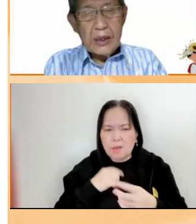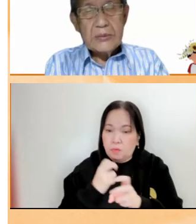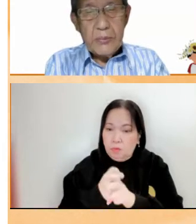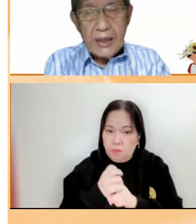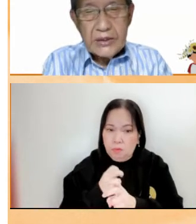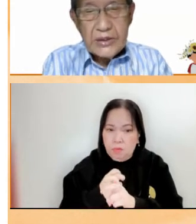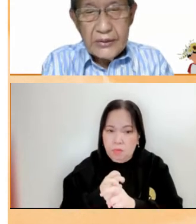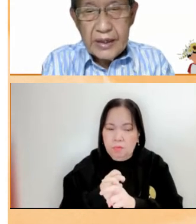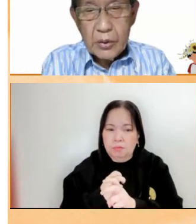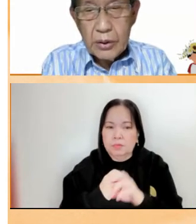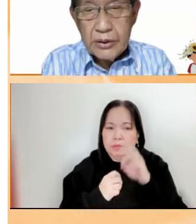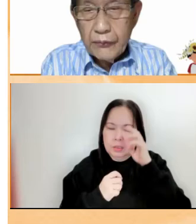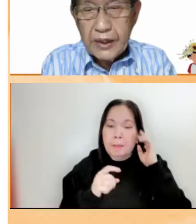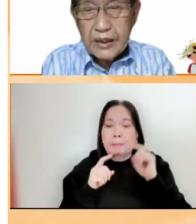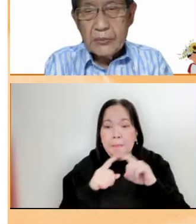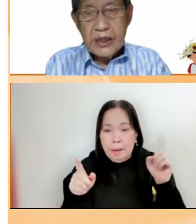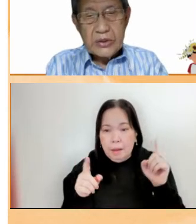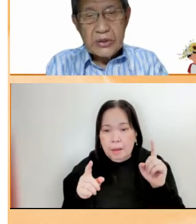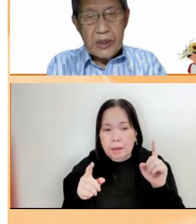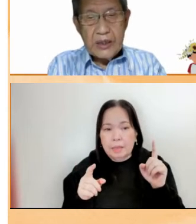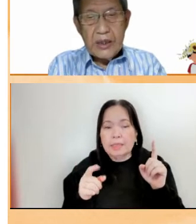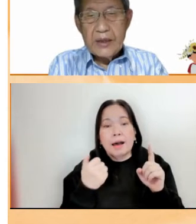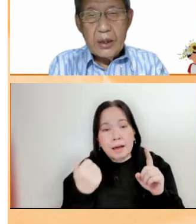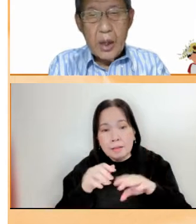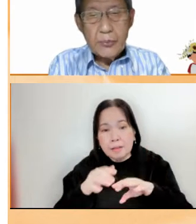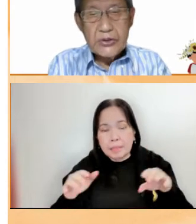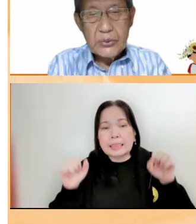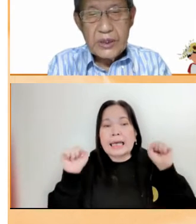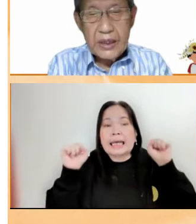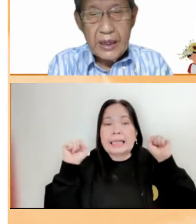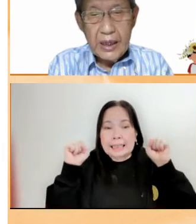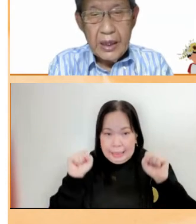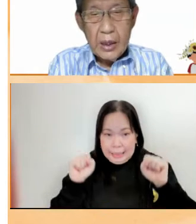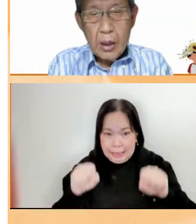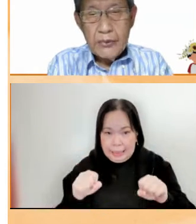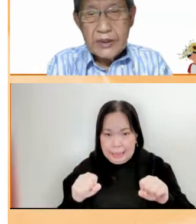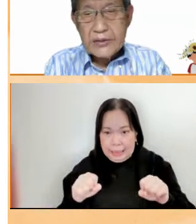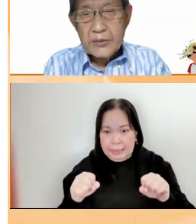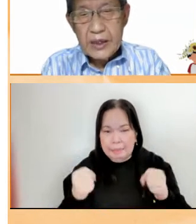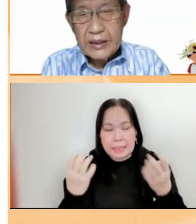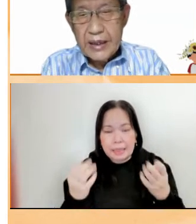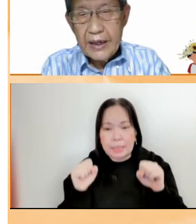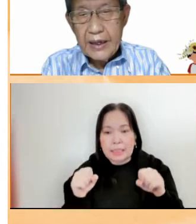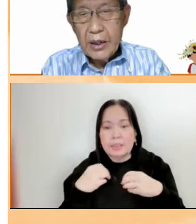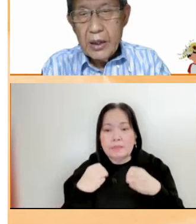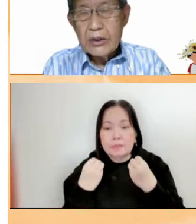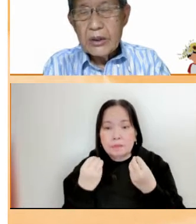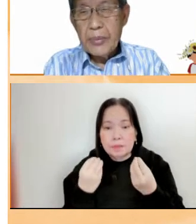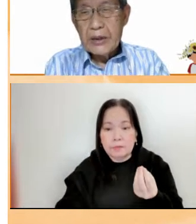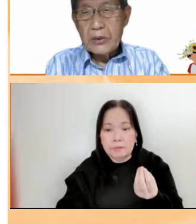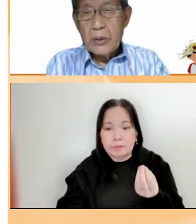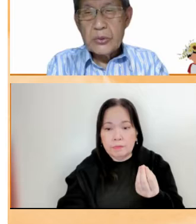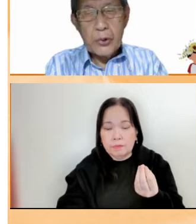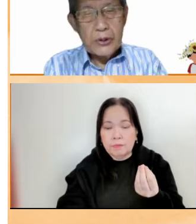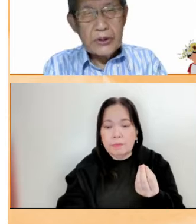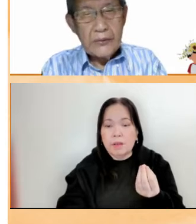However, many children can overcome this when given the opportunity of exceptional care on the